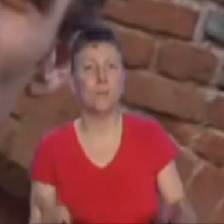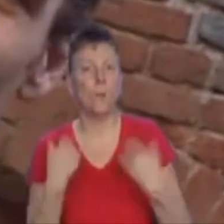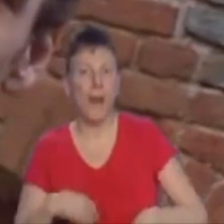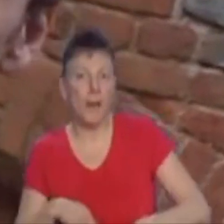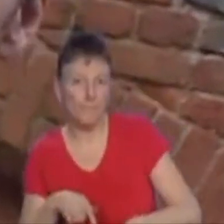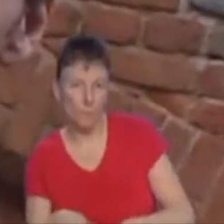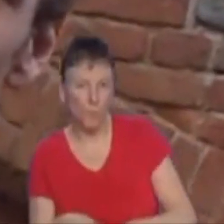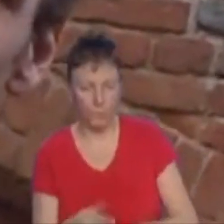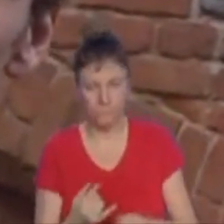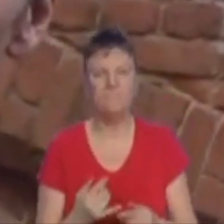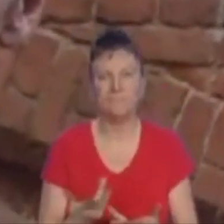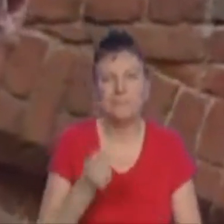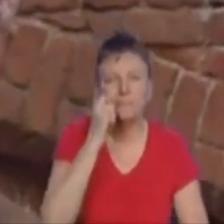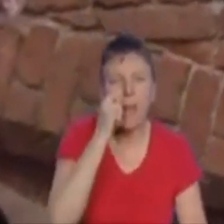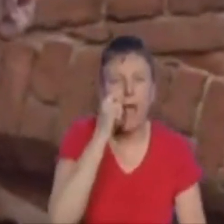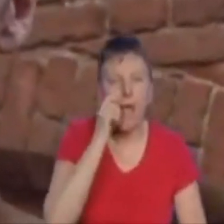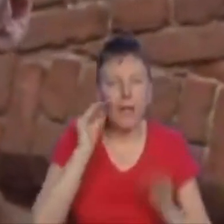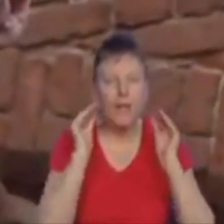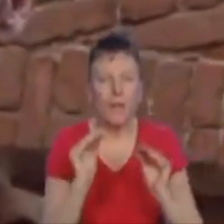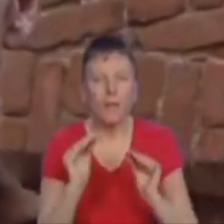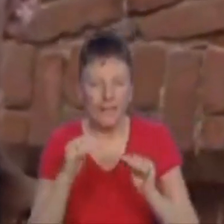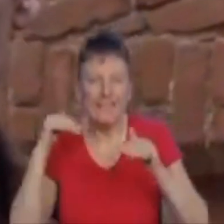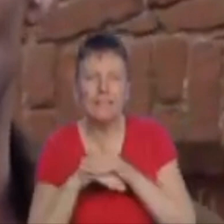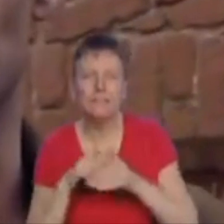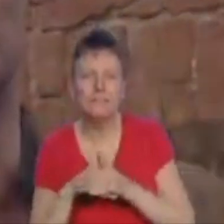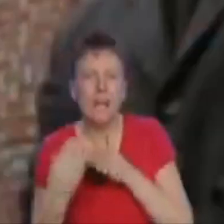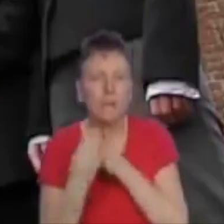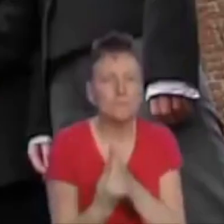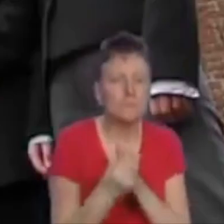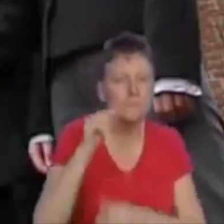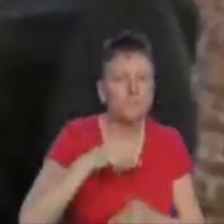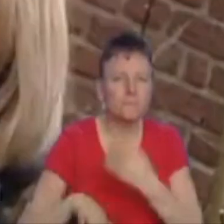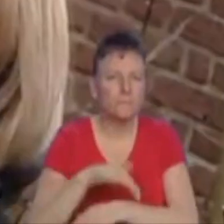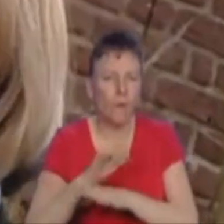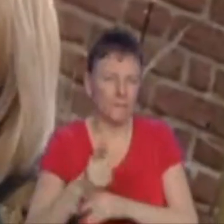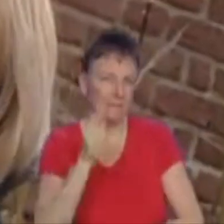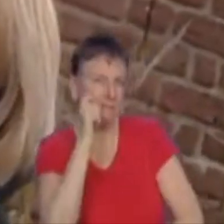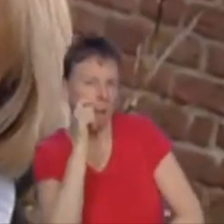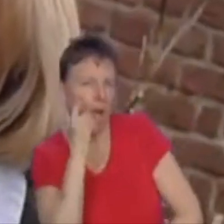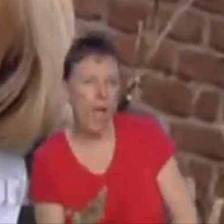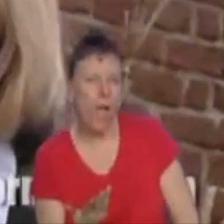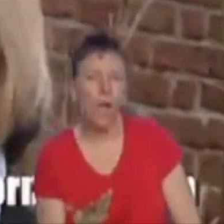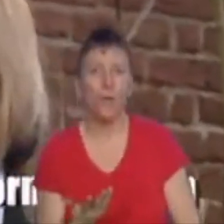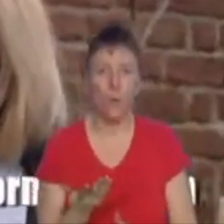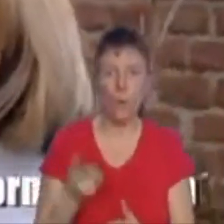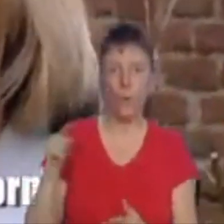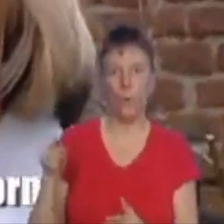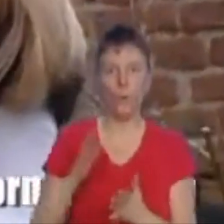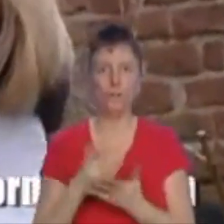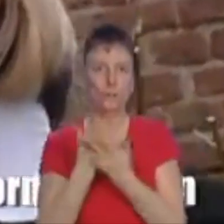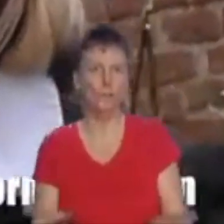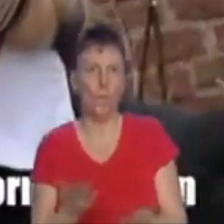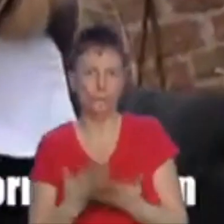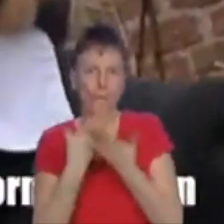Welcome to Spy School, the insider's guide to the shadowy world of espionage. This is the show that reveals the tradecraft